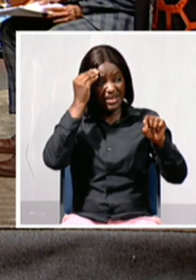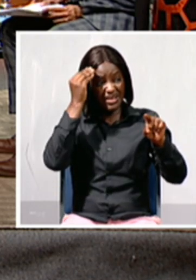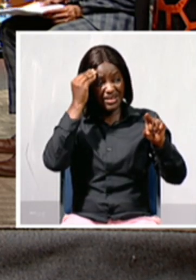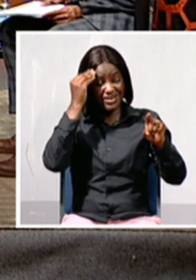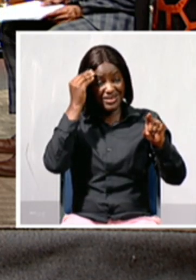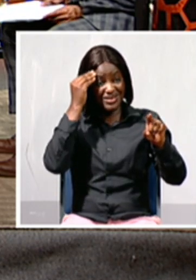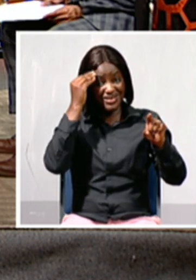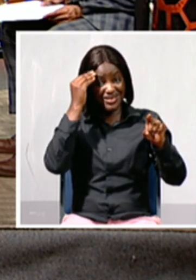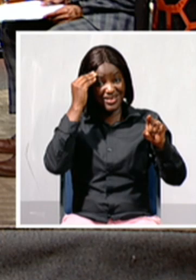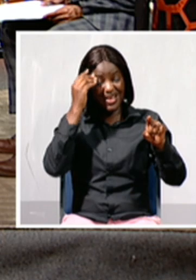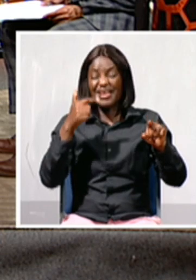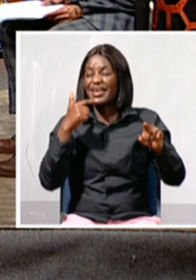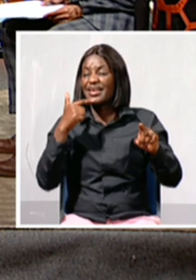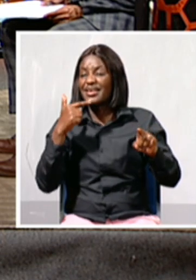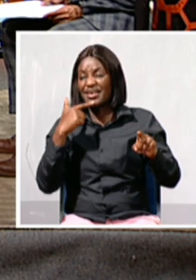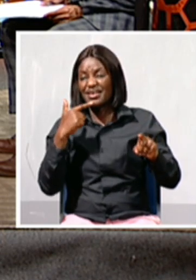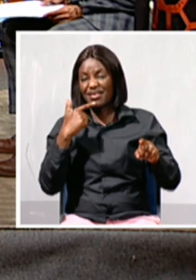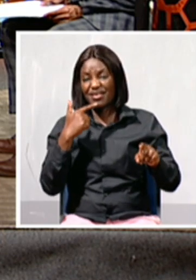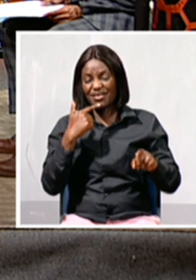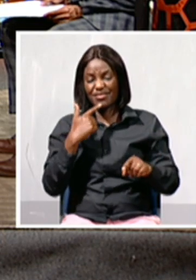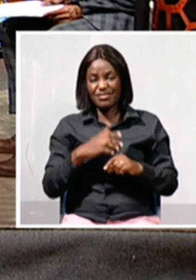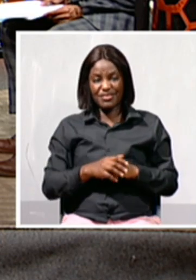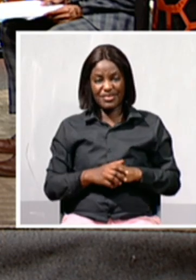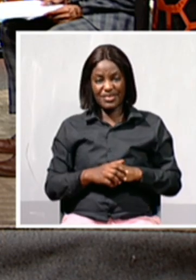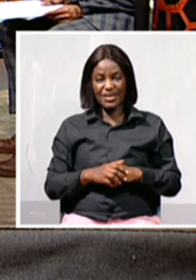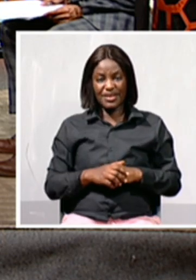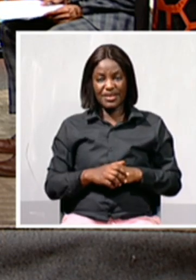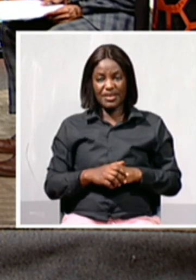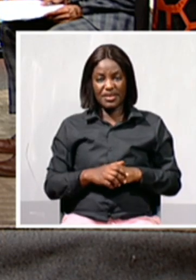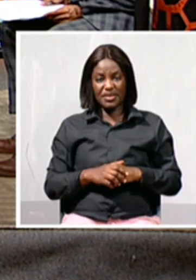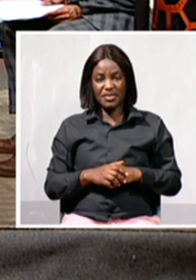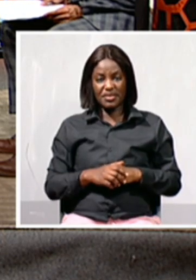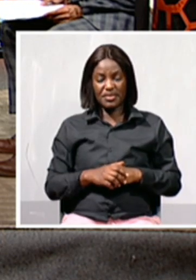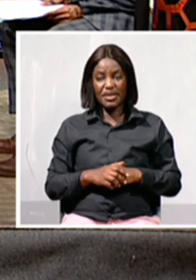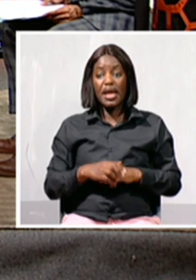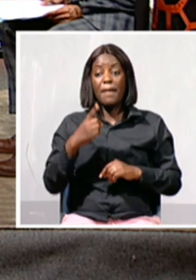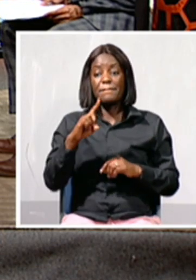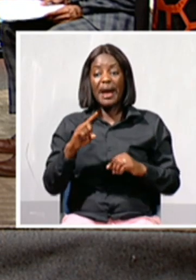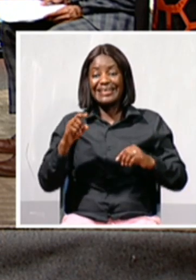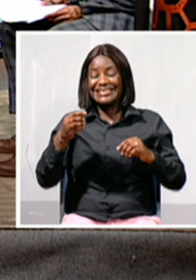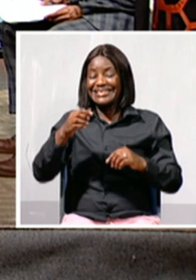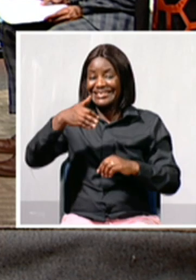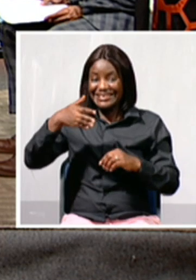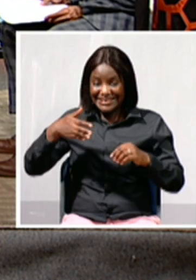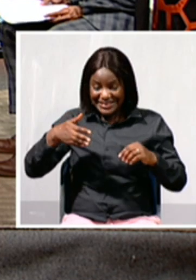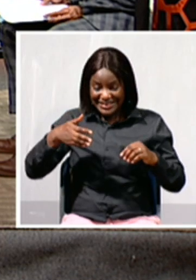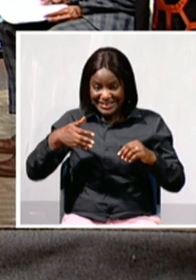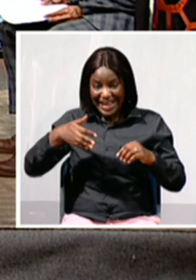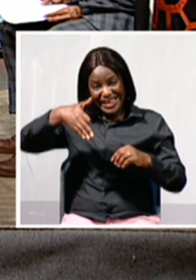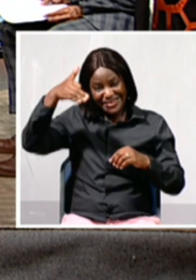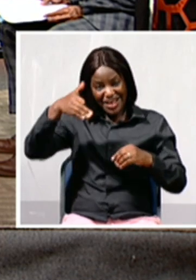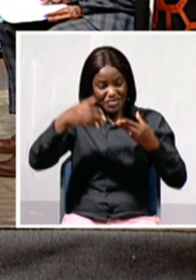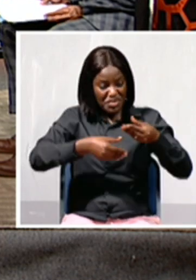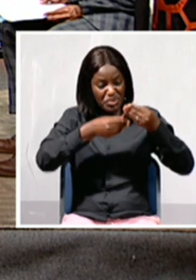lot you of so them much, are having Arno. this voters registration cards, but they don't have Namibian documents. Thank you so much,